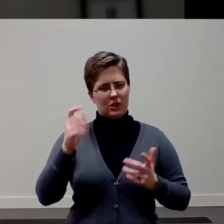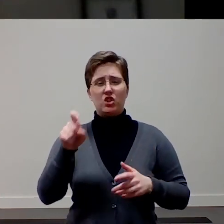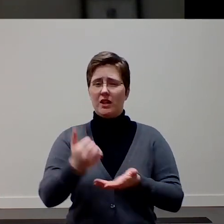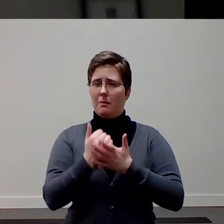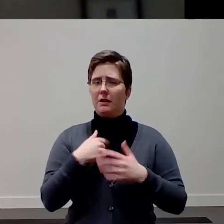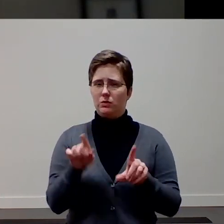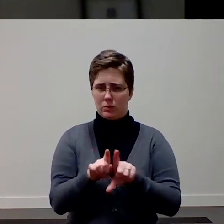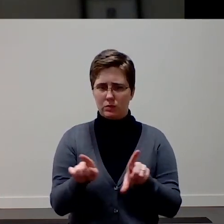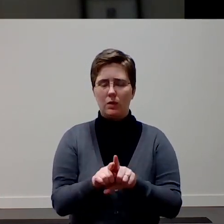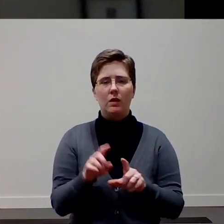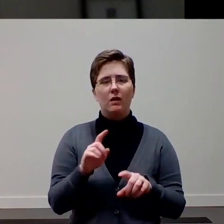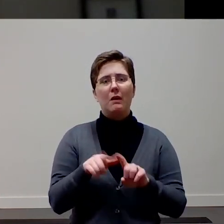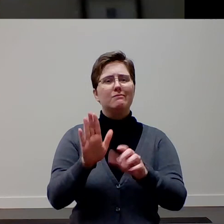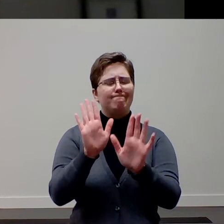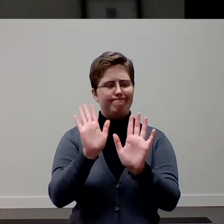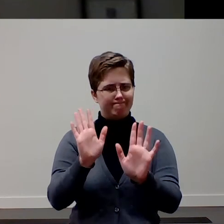Is there any discussion?